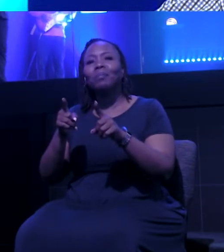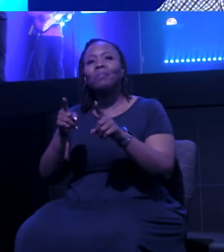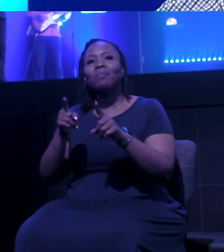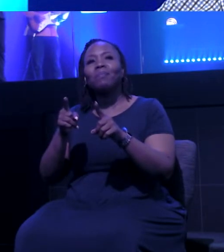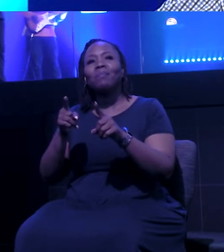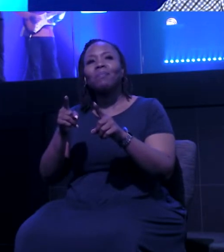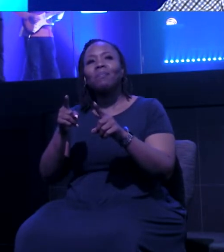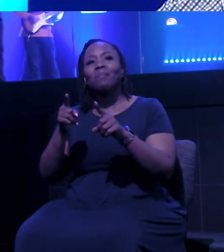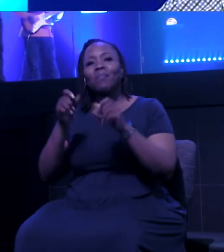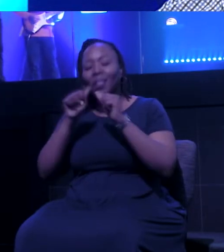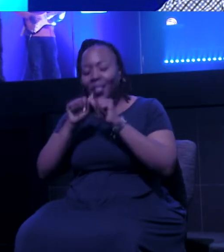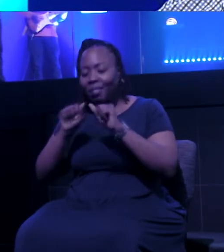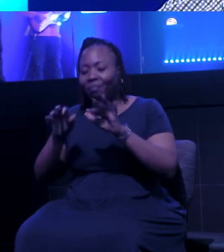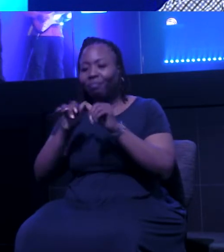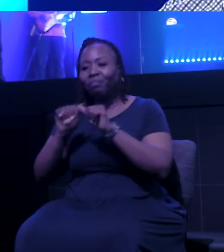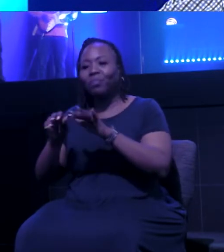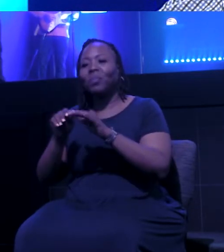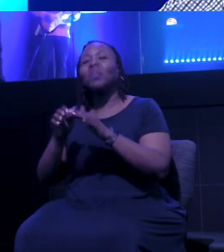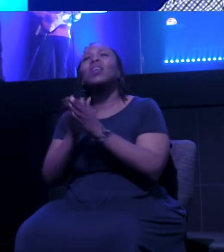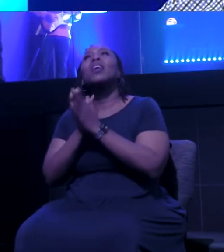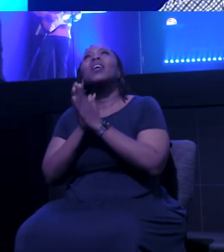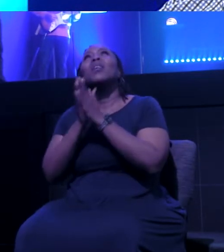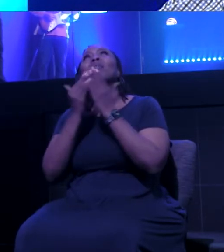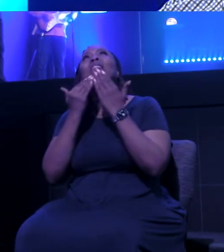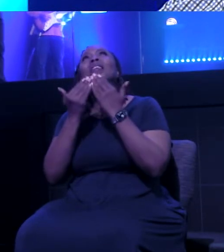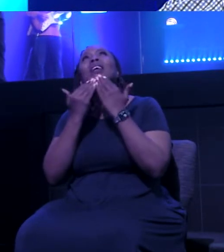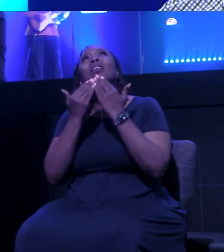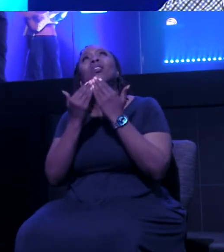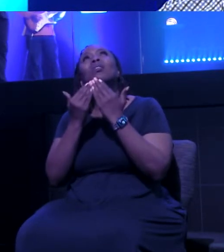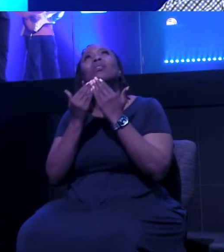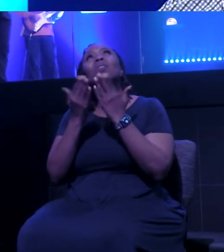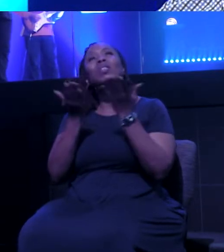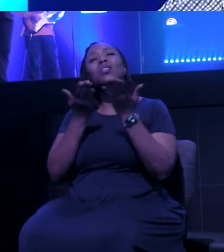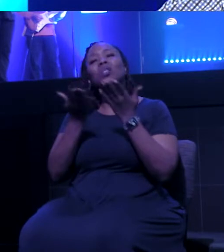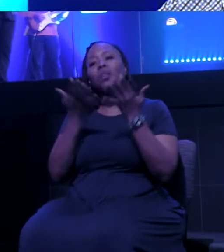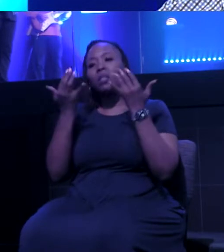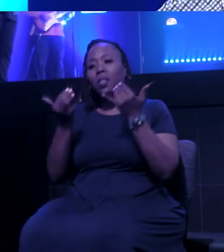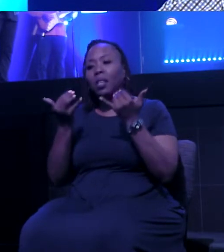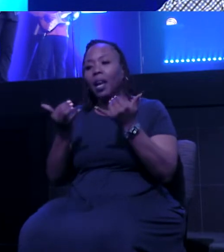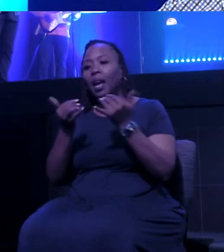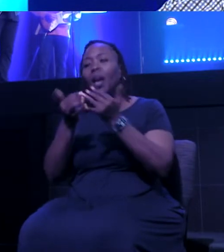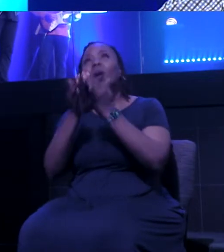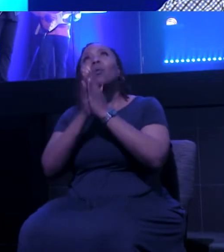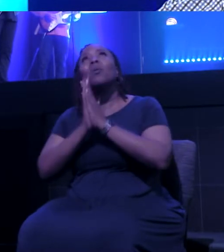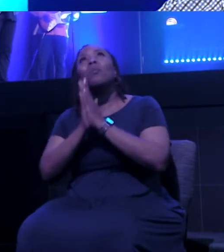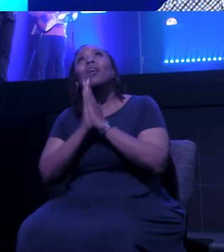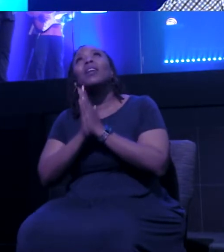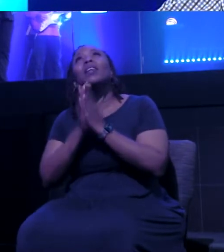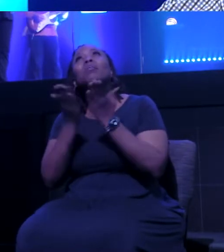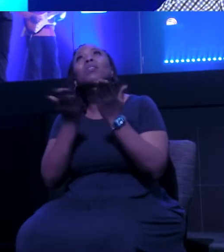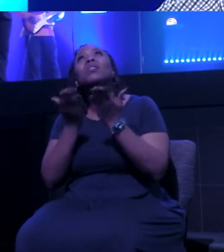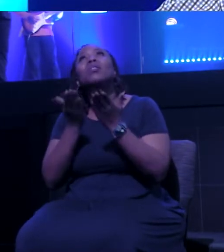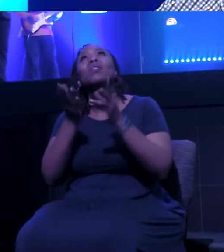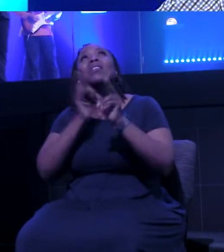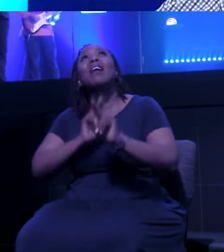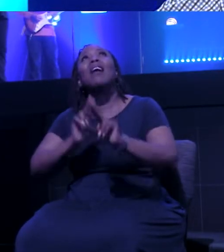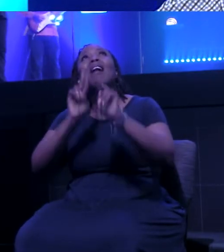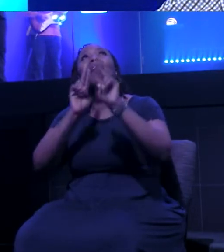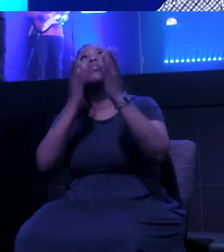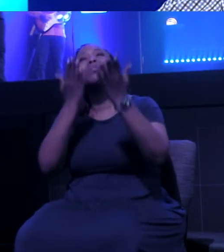we lift this service up before you today. We pray that it'll be a service that honors